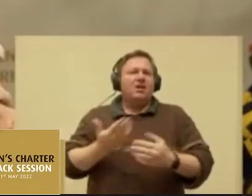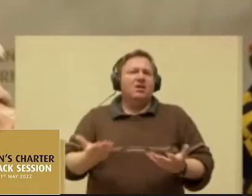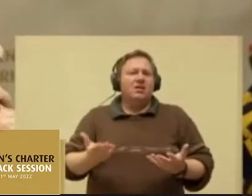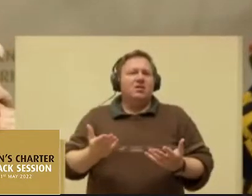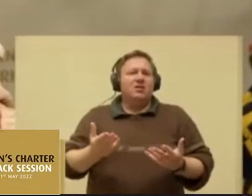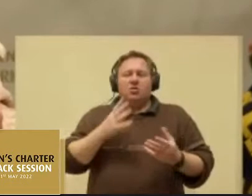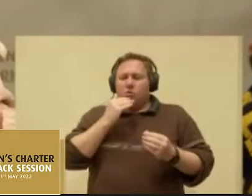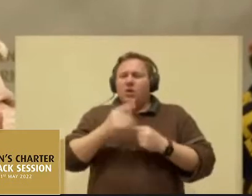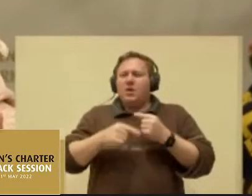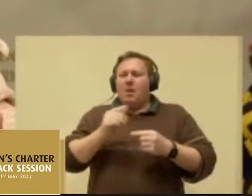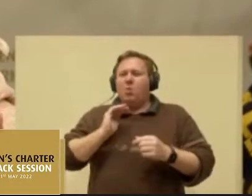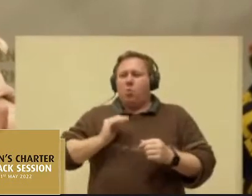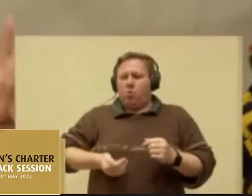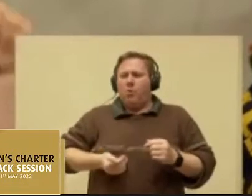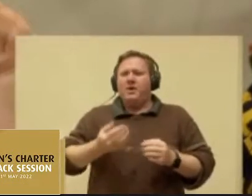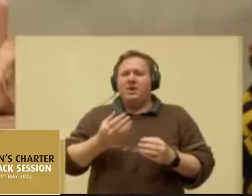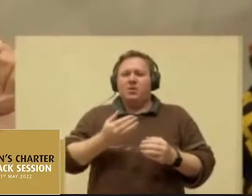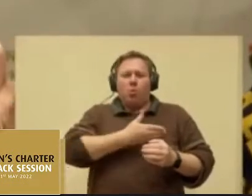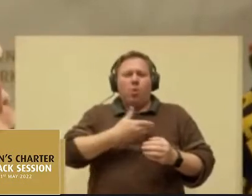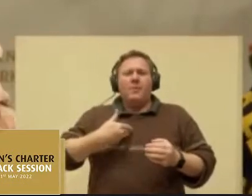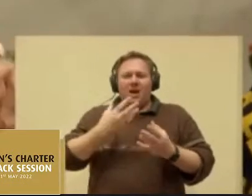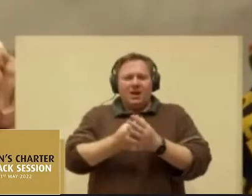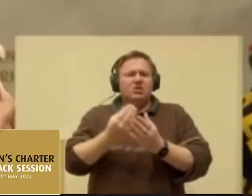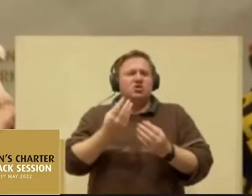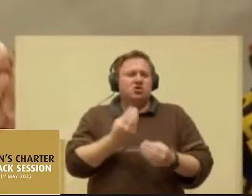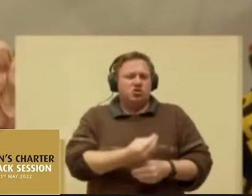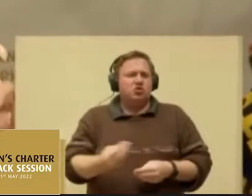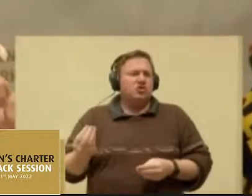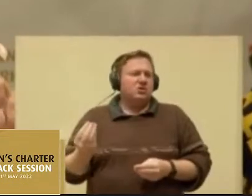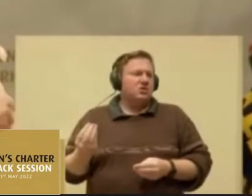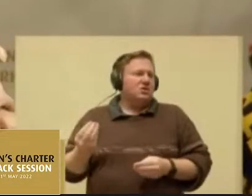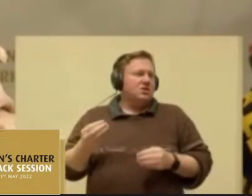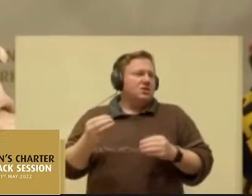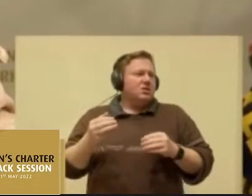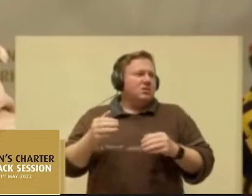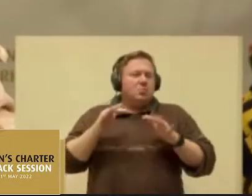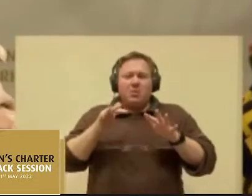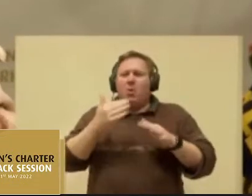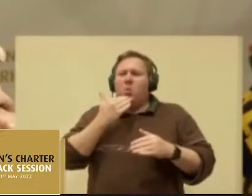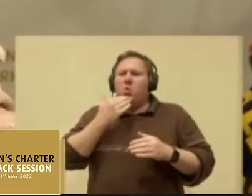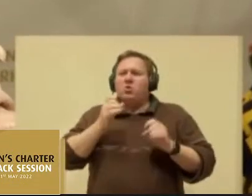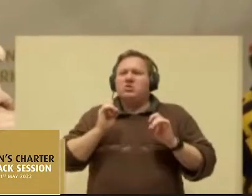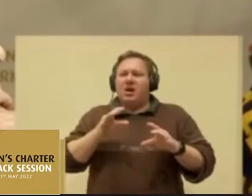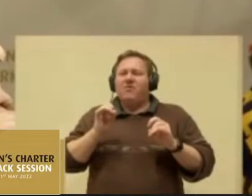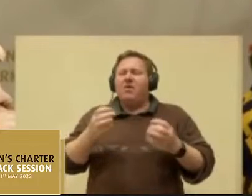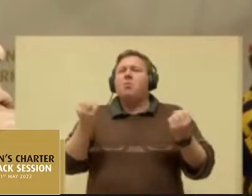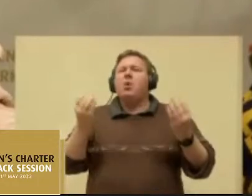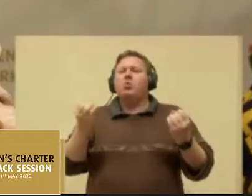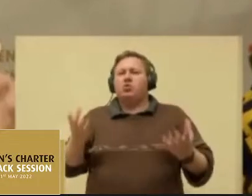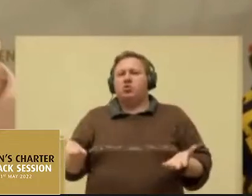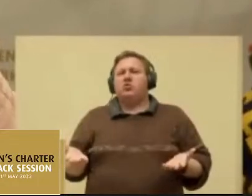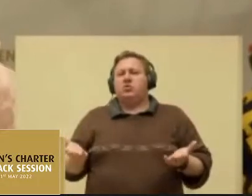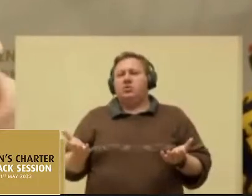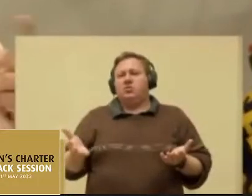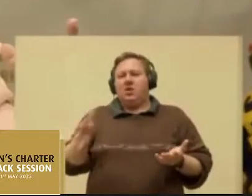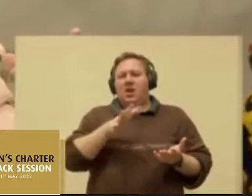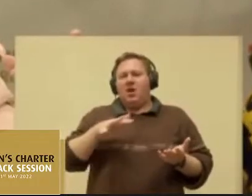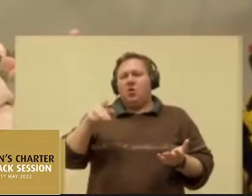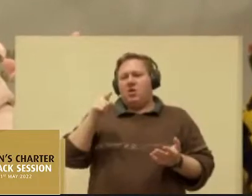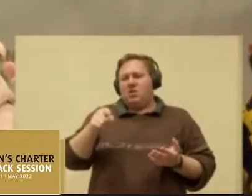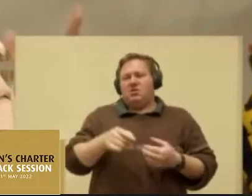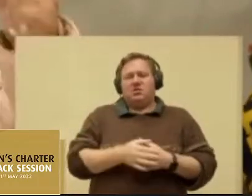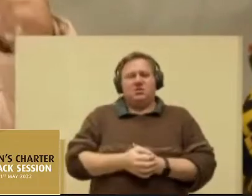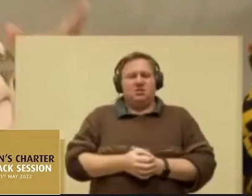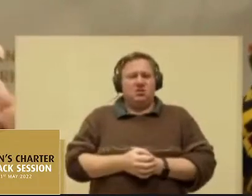women and children because women and children are the ones that are suffering the most in those areas and i said it